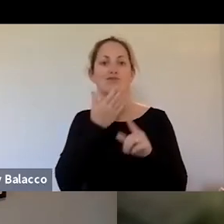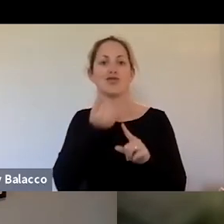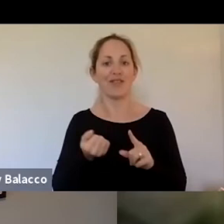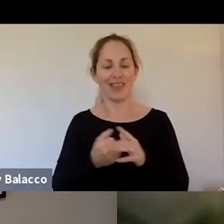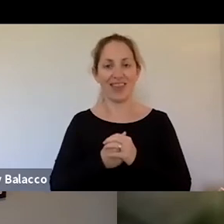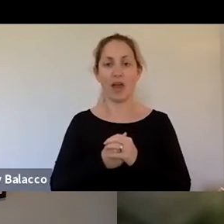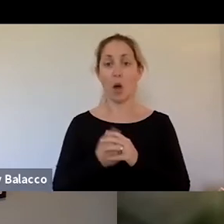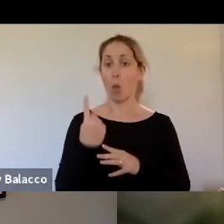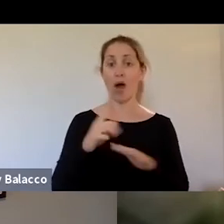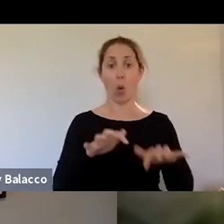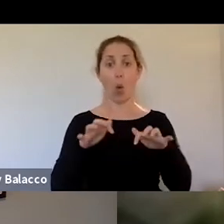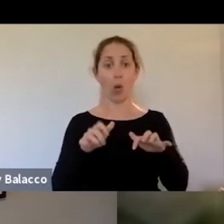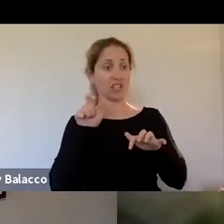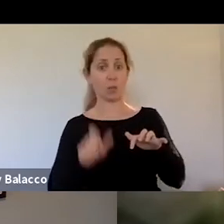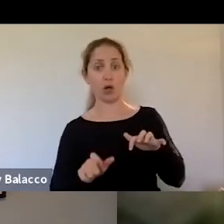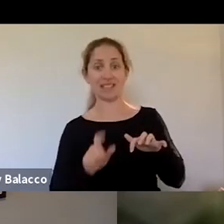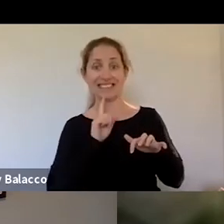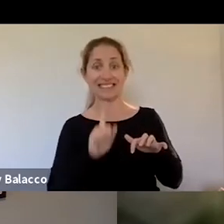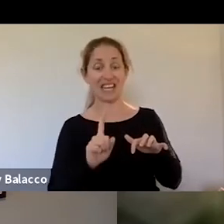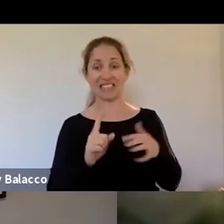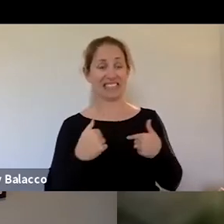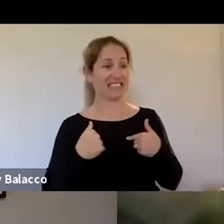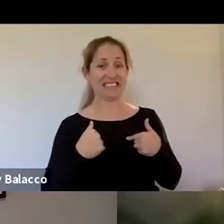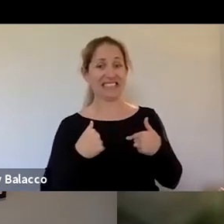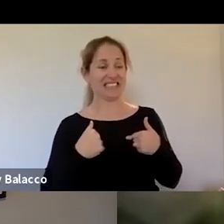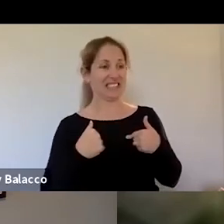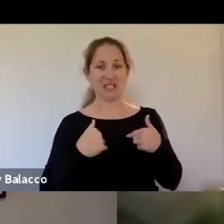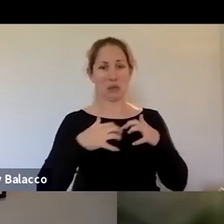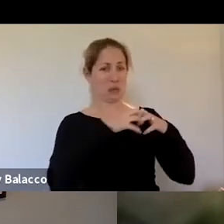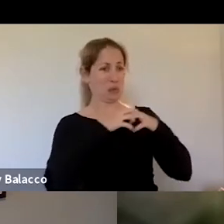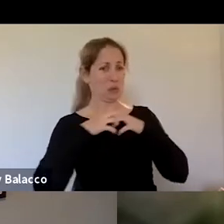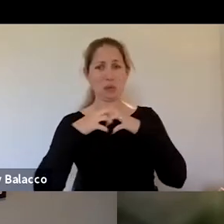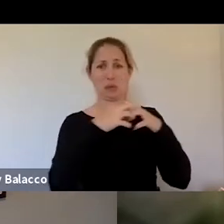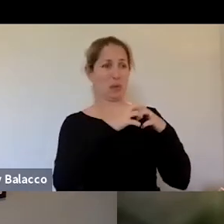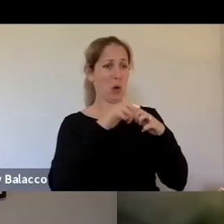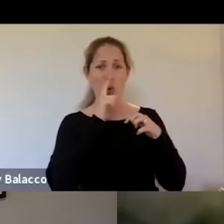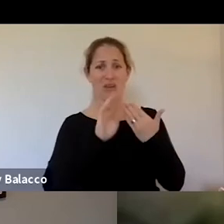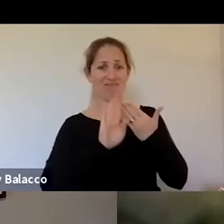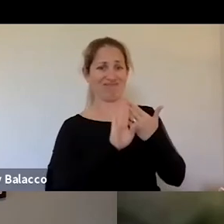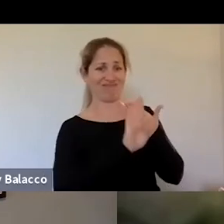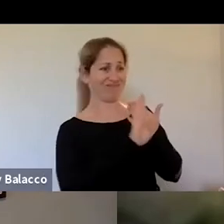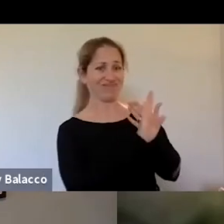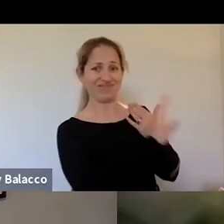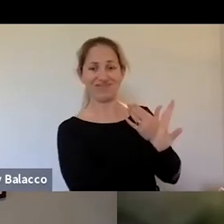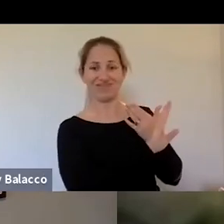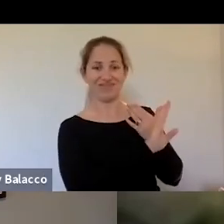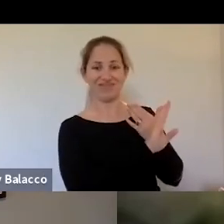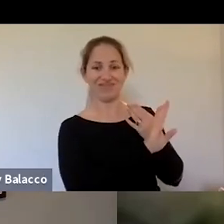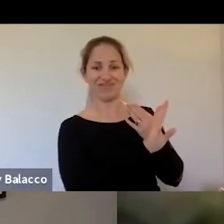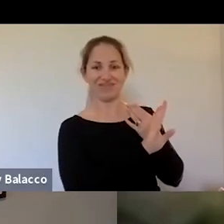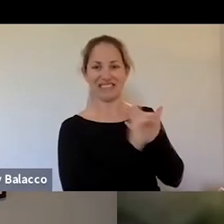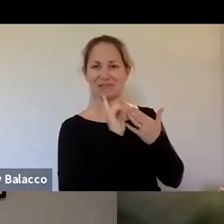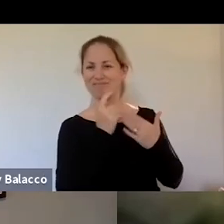venue where there were physical distancing requirements, and made the observation that there's a point at which an